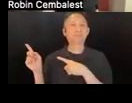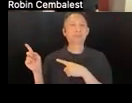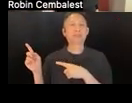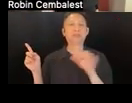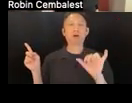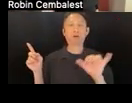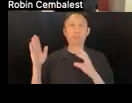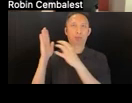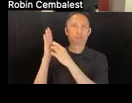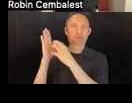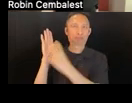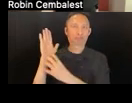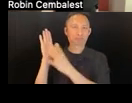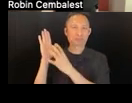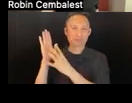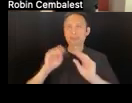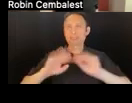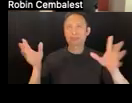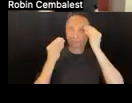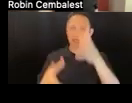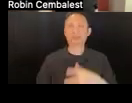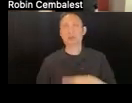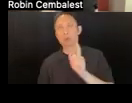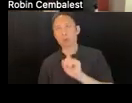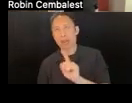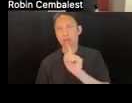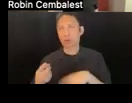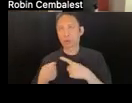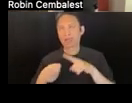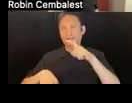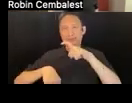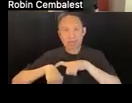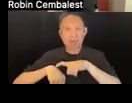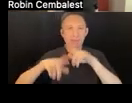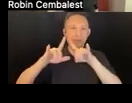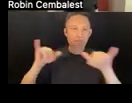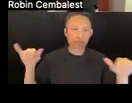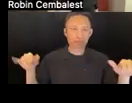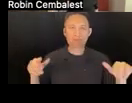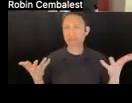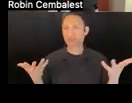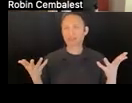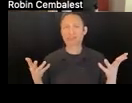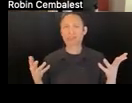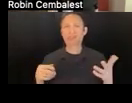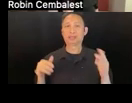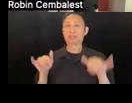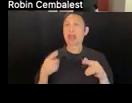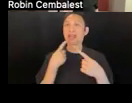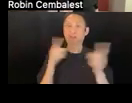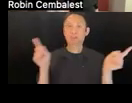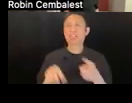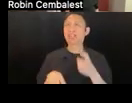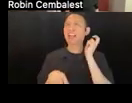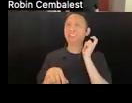and useful information that we need. This is the informational part. So again, we see even in this announcement, and it's hard to write this little a